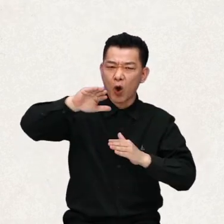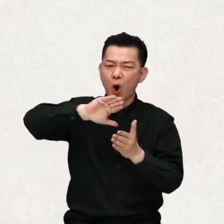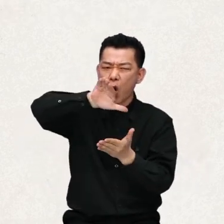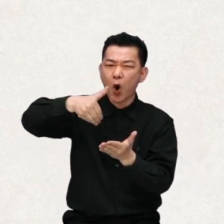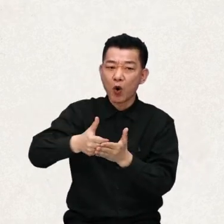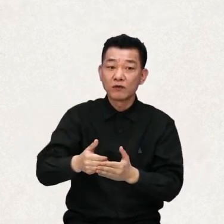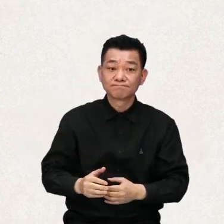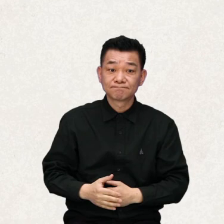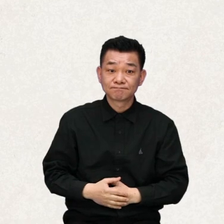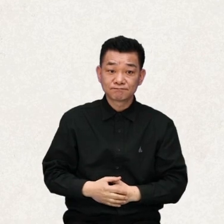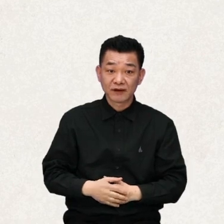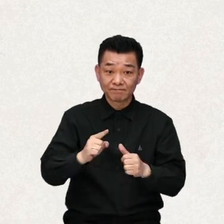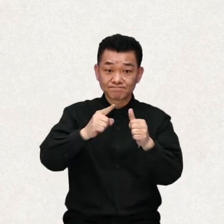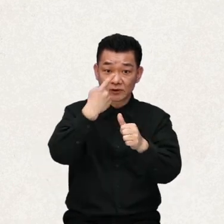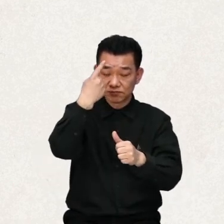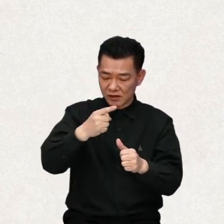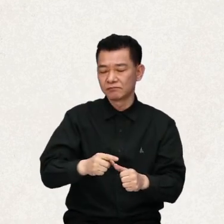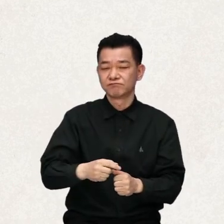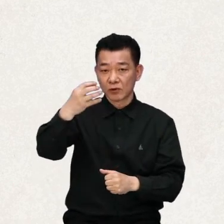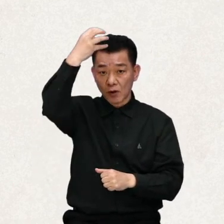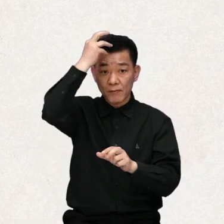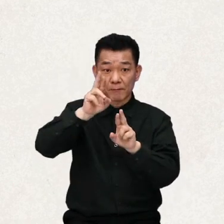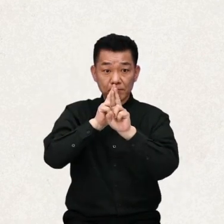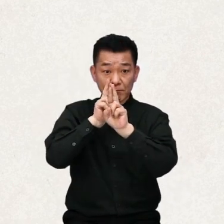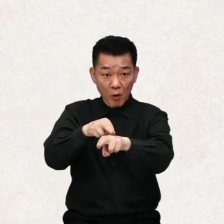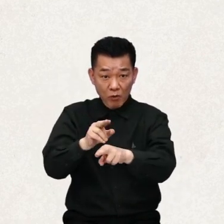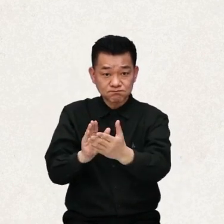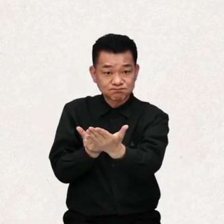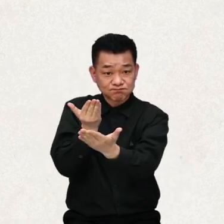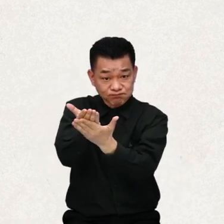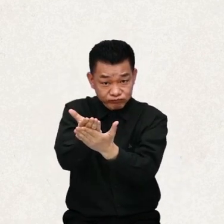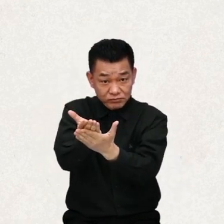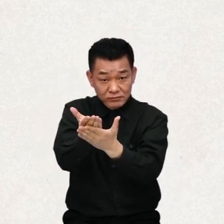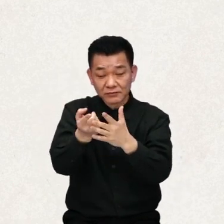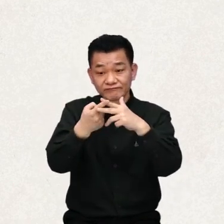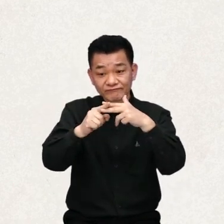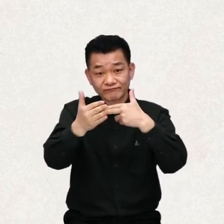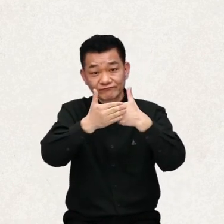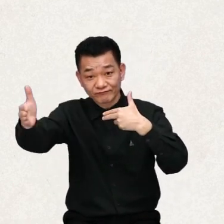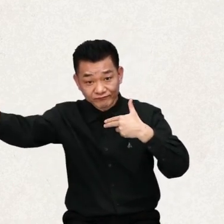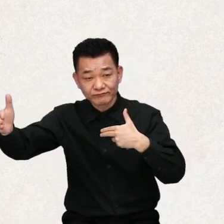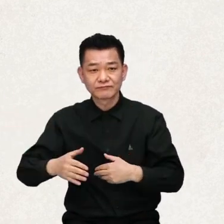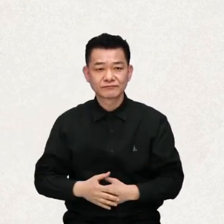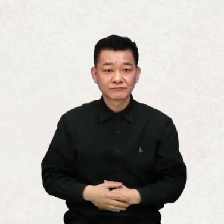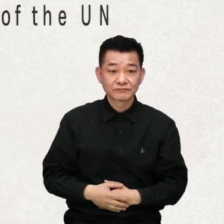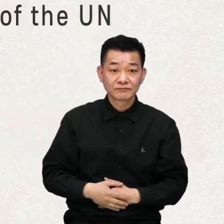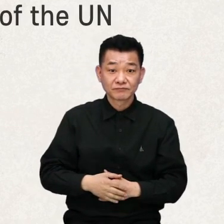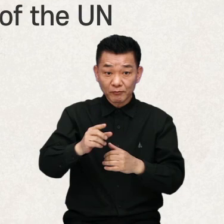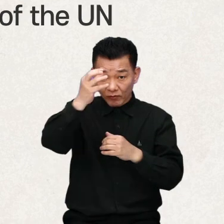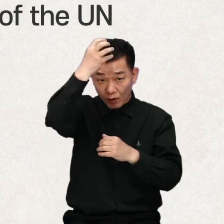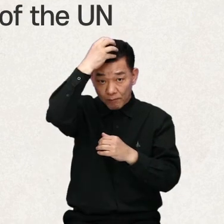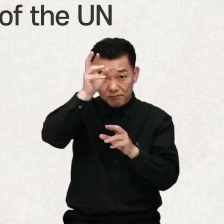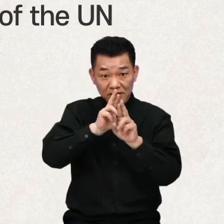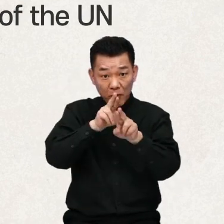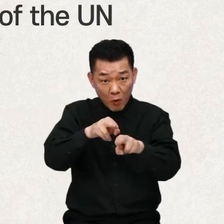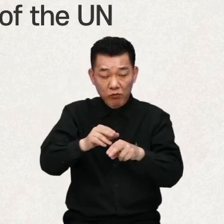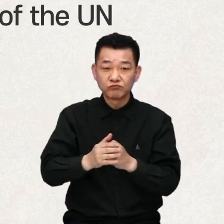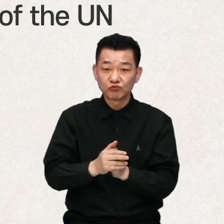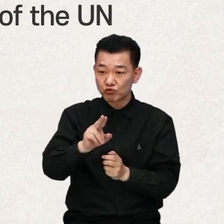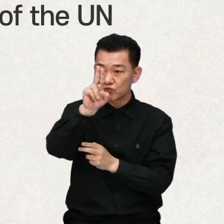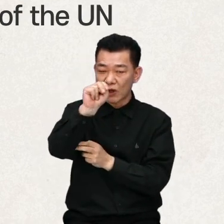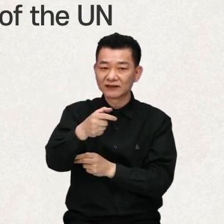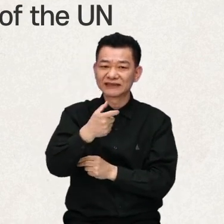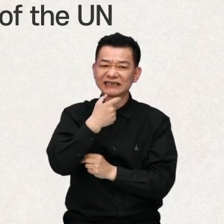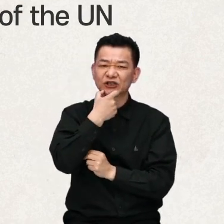reports. First of all, it would start by submitting the reports by states parties. The report shall be submitted to the